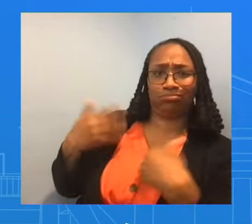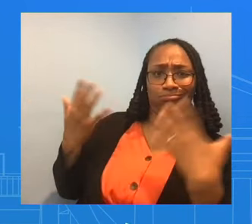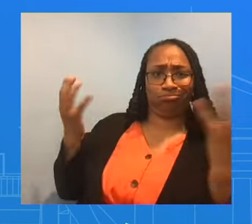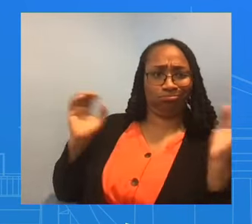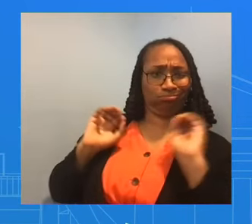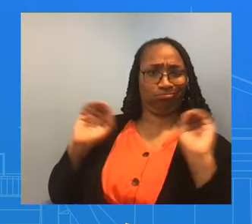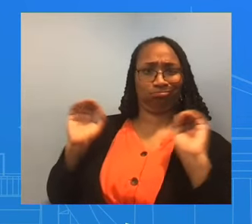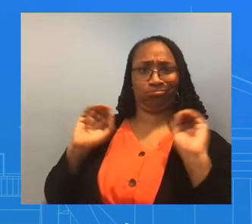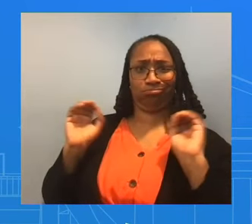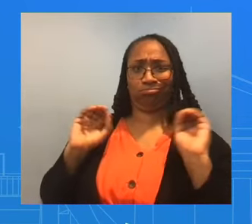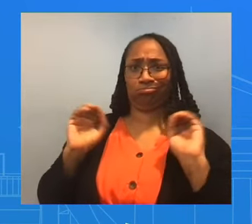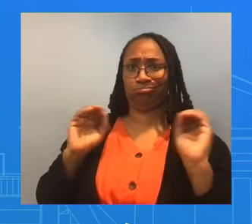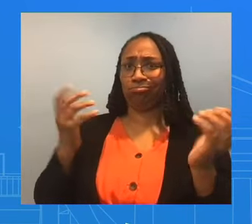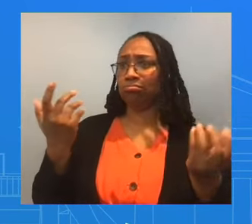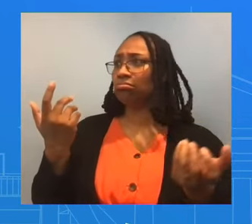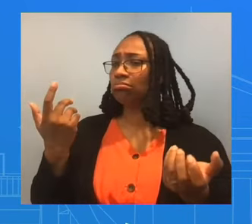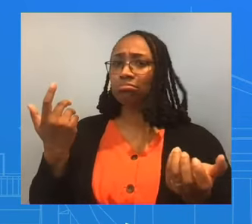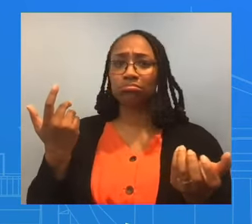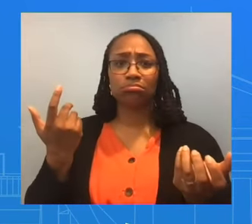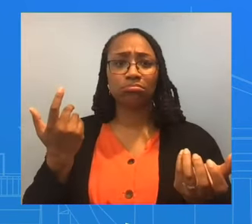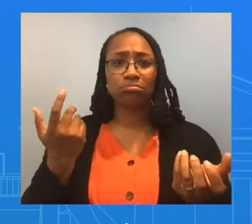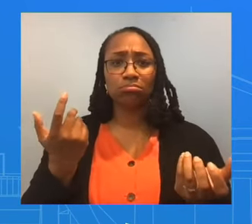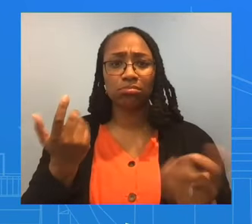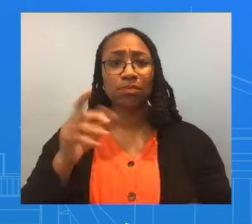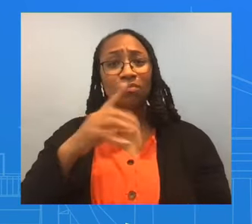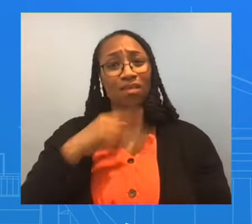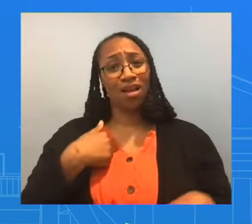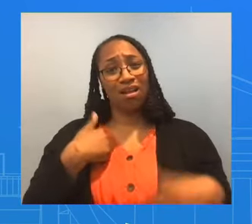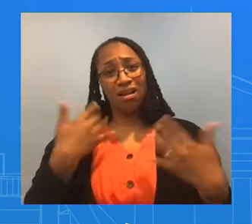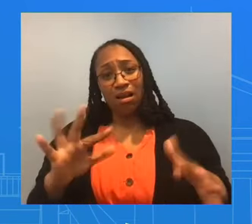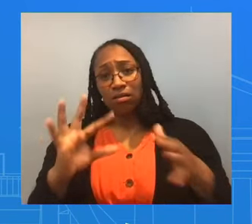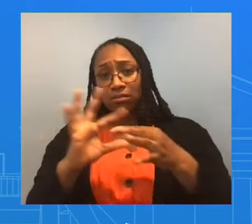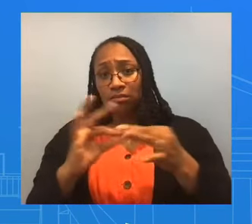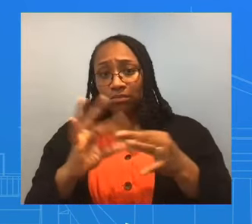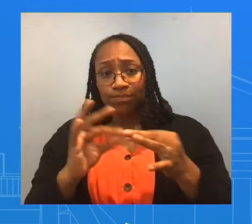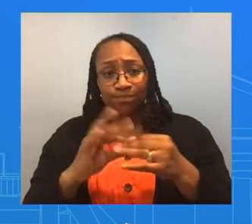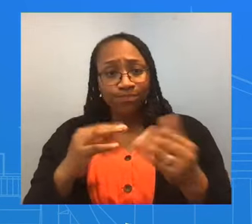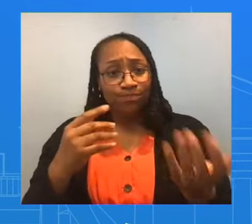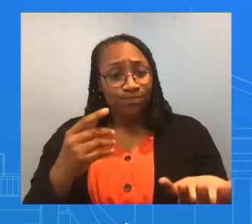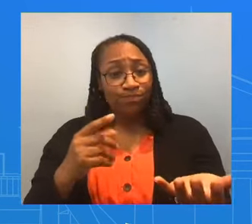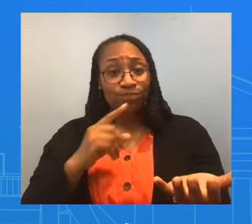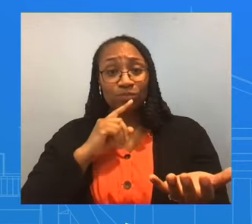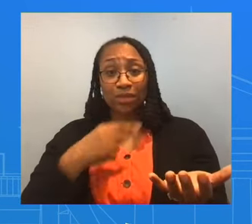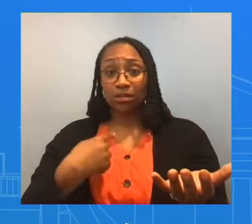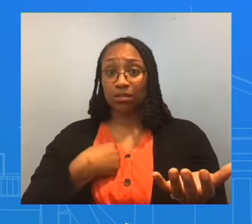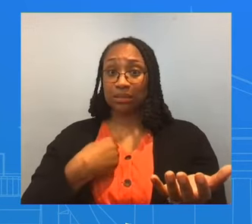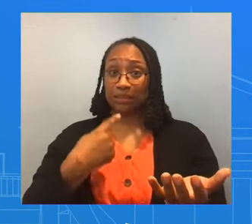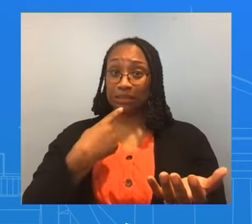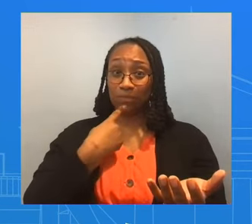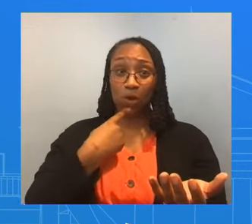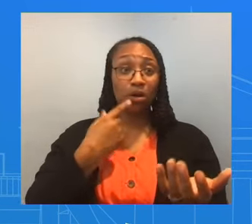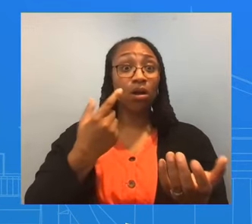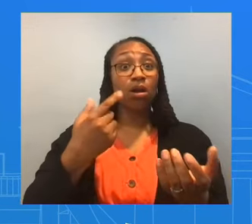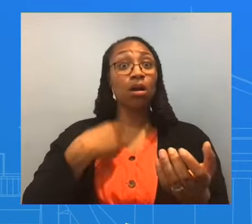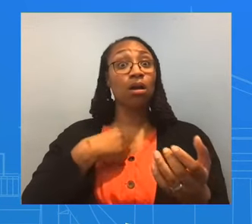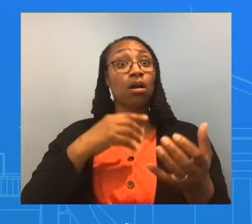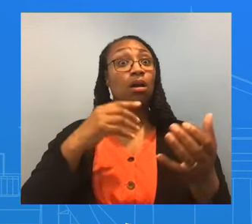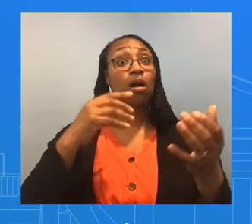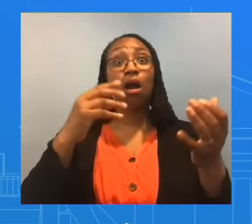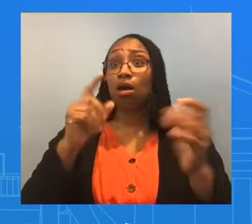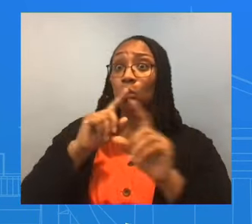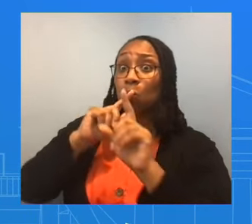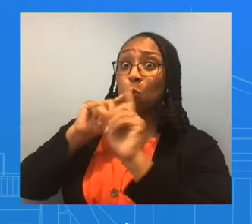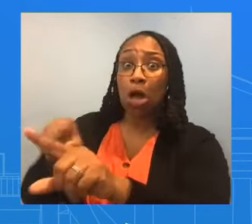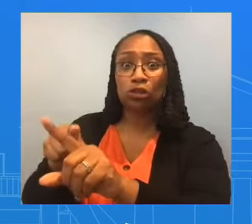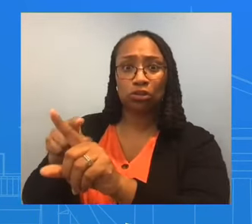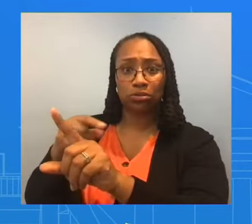disappointment in his reaction to getting our nominees forward, which are incredibly important for the American people